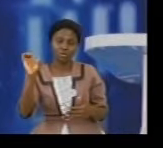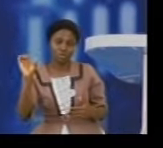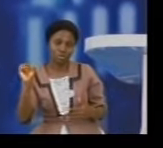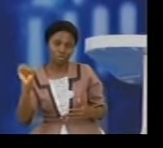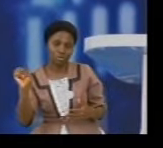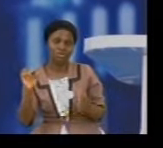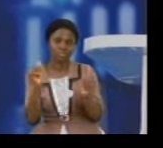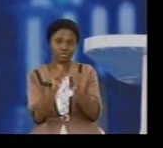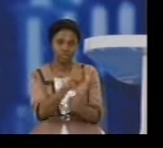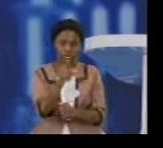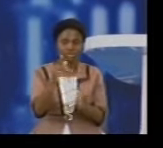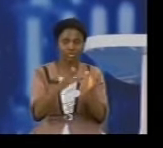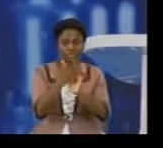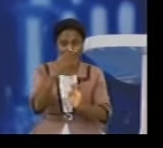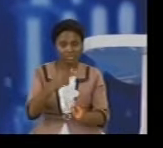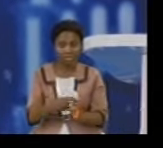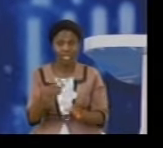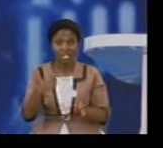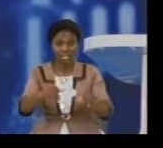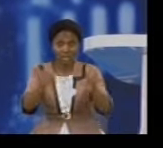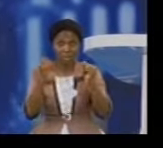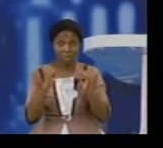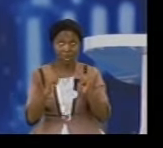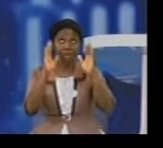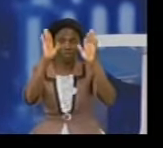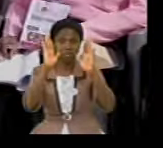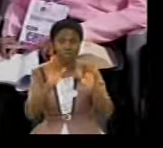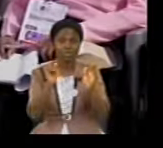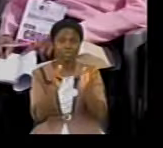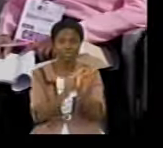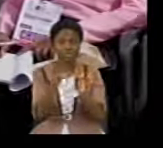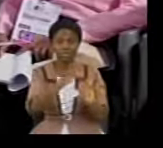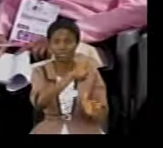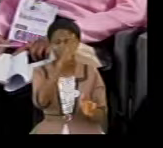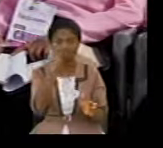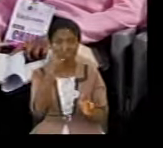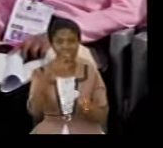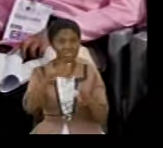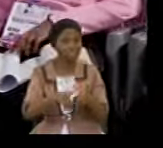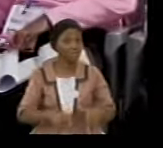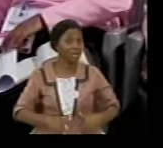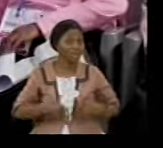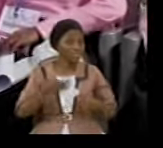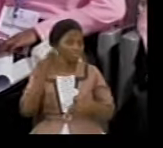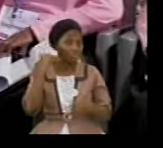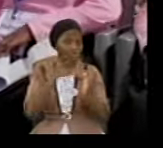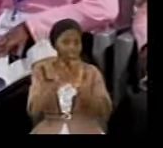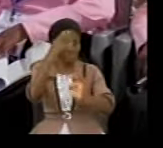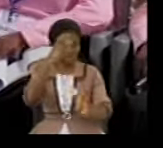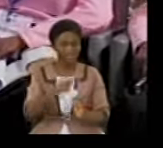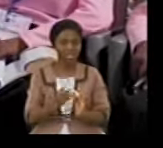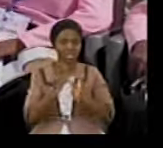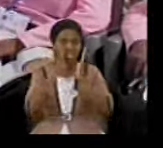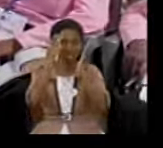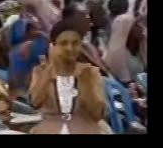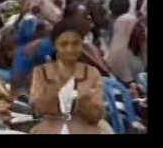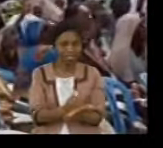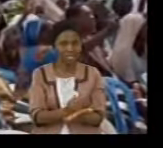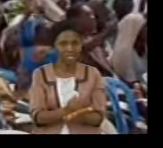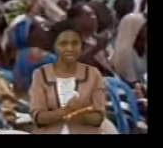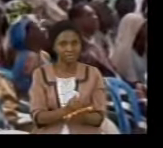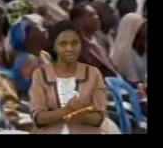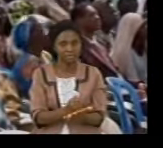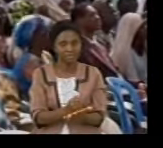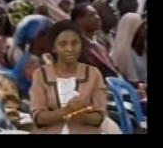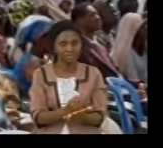manifestation you never saw in your life, in Jesus' name. Amen.